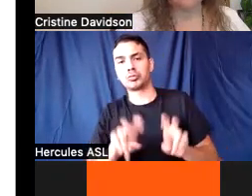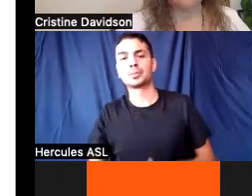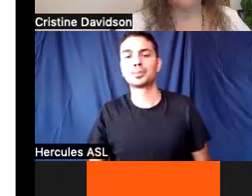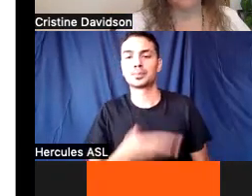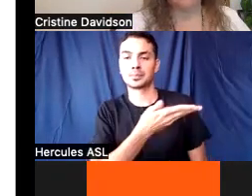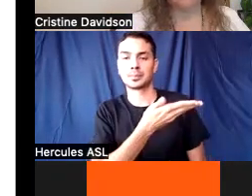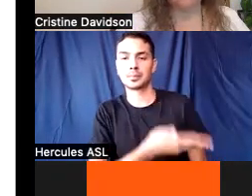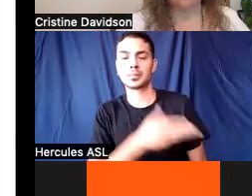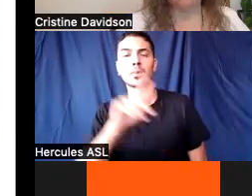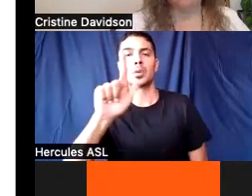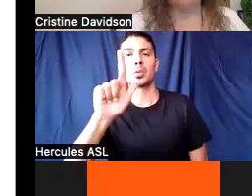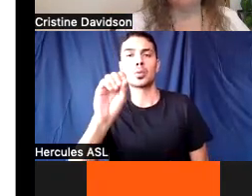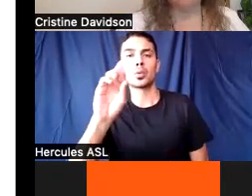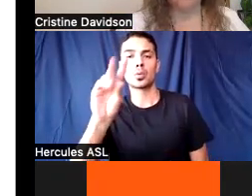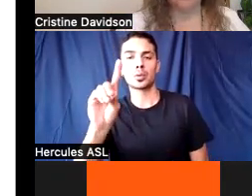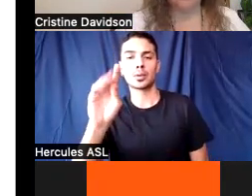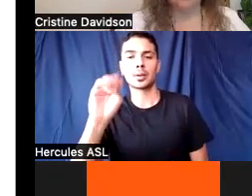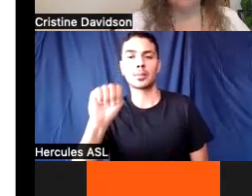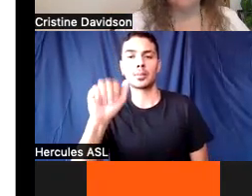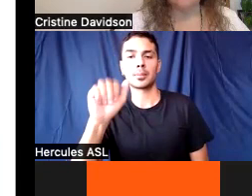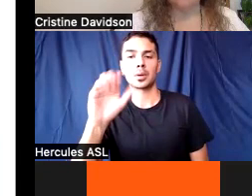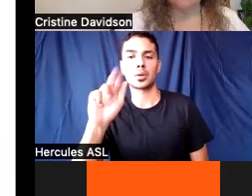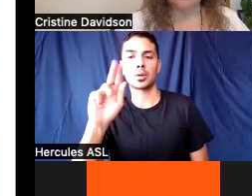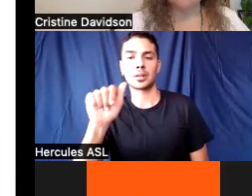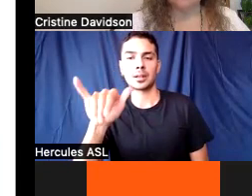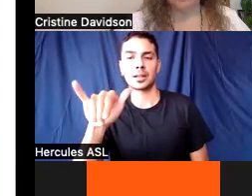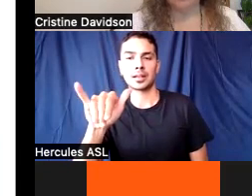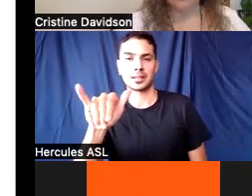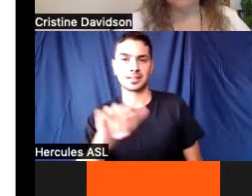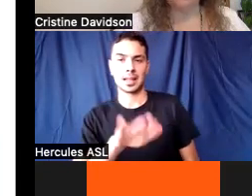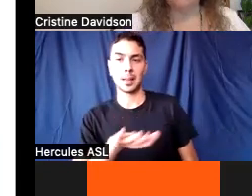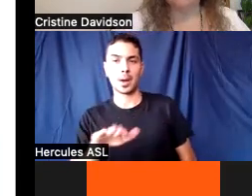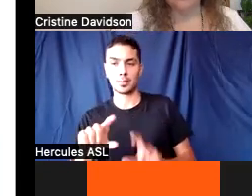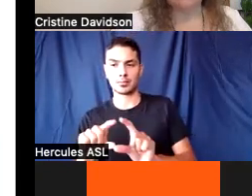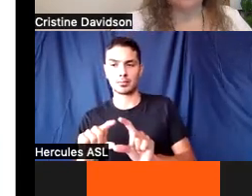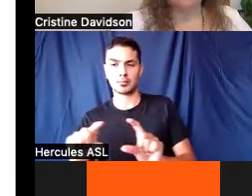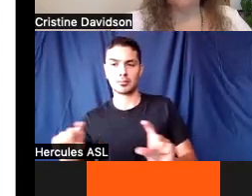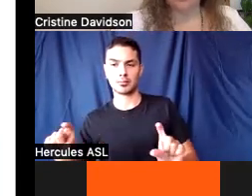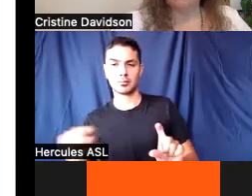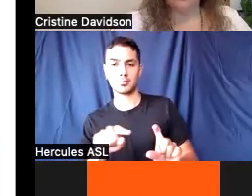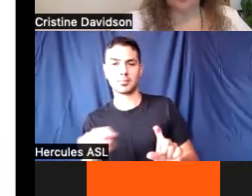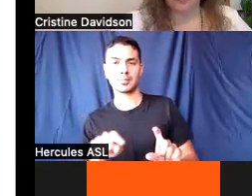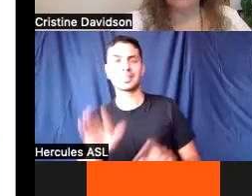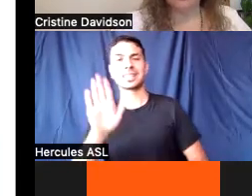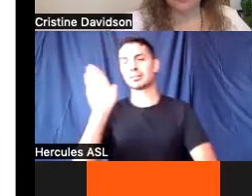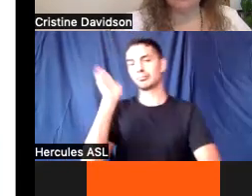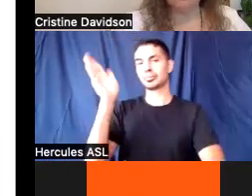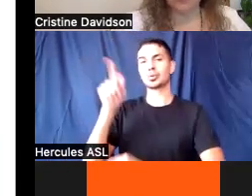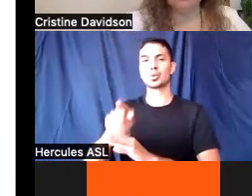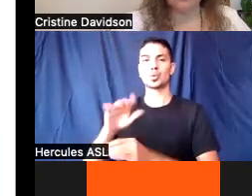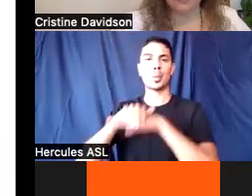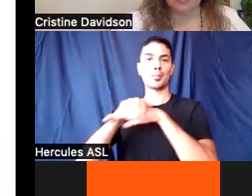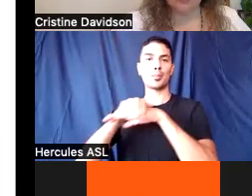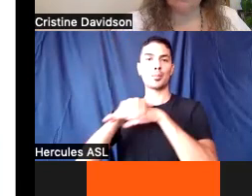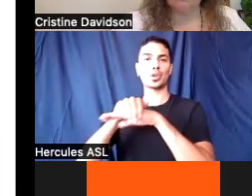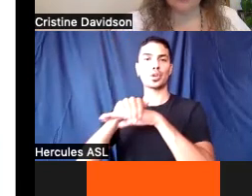February 2nd in 1835. And this is what he said to the Parliament. He said, I have traveled across the length and